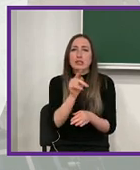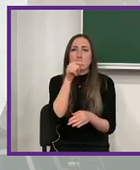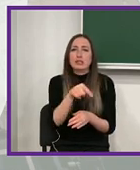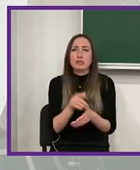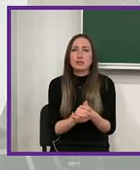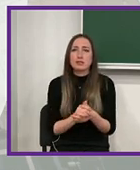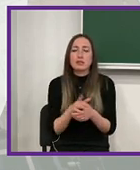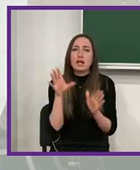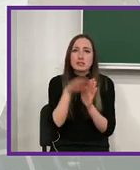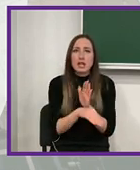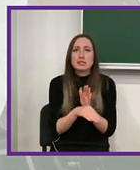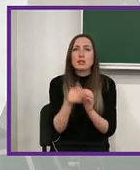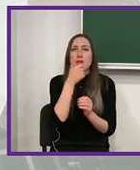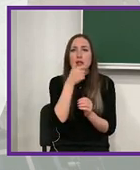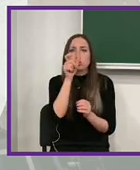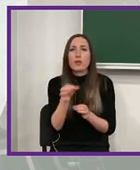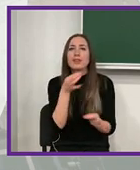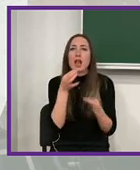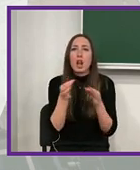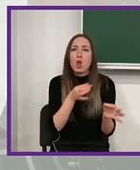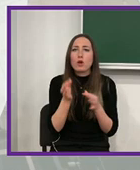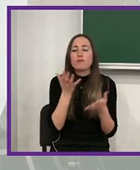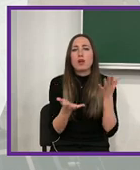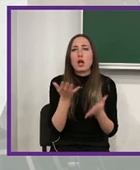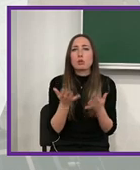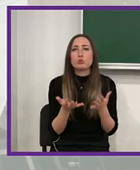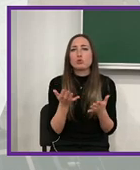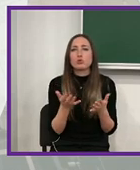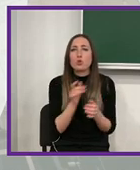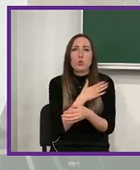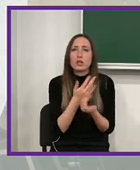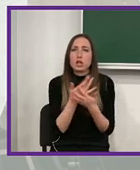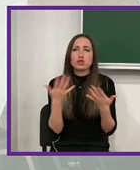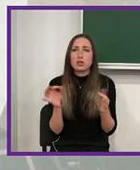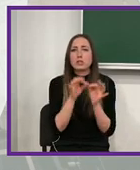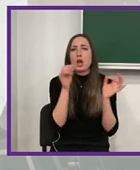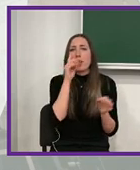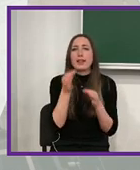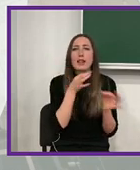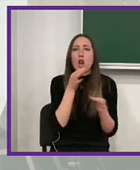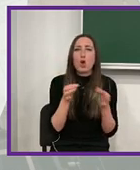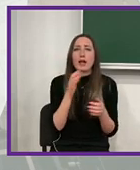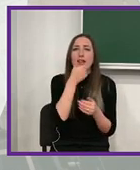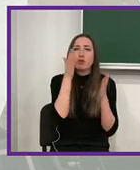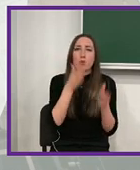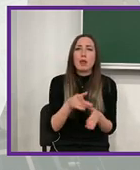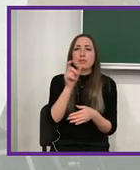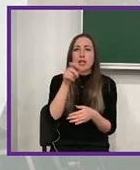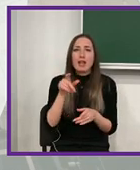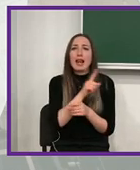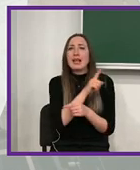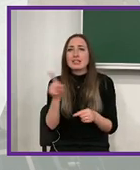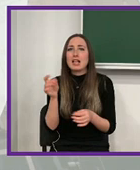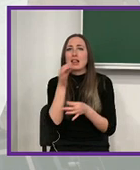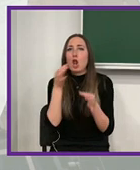individual interactions to a very complex collaborative platforms, but I'm afraid we don't have more time. Just pointing